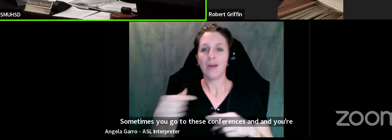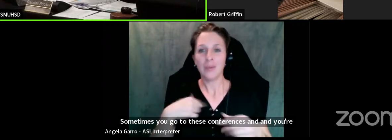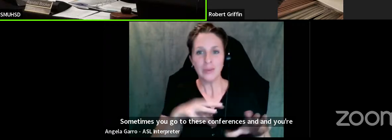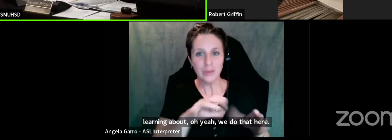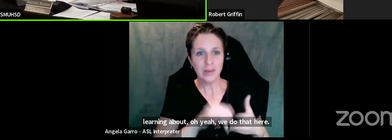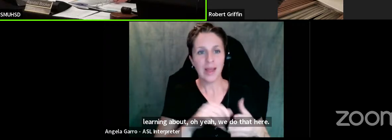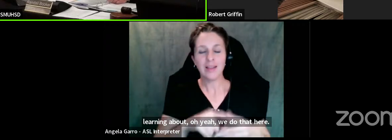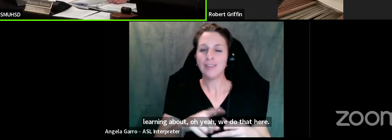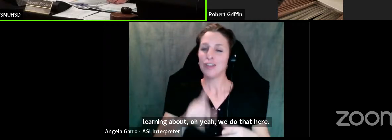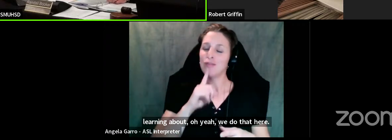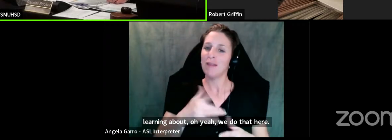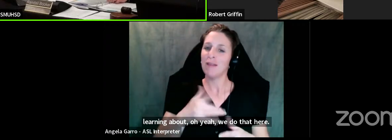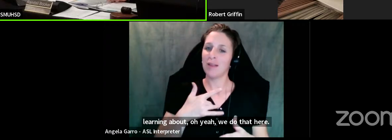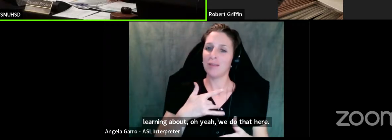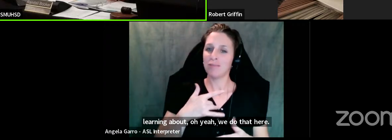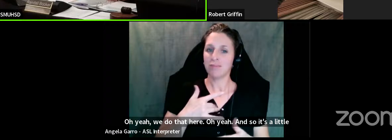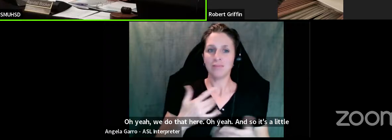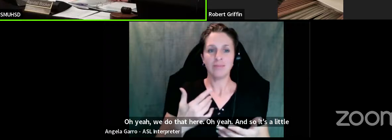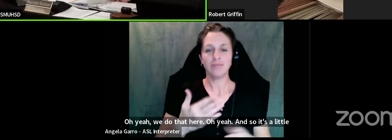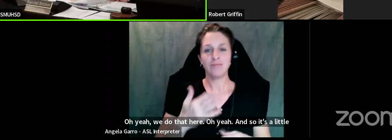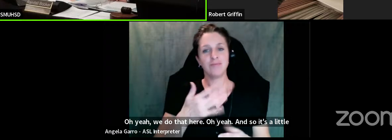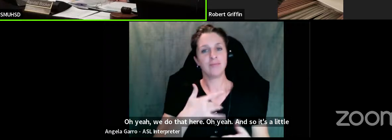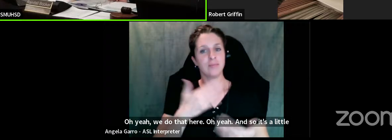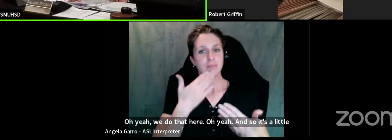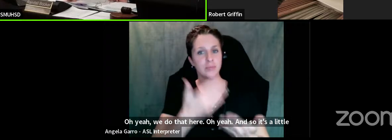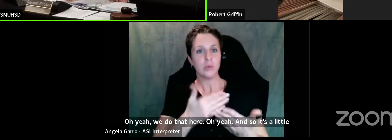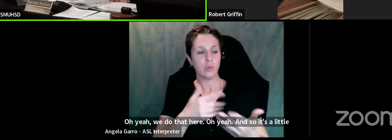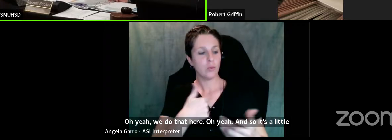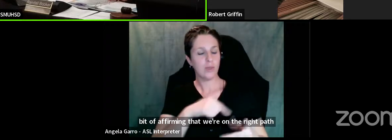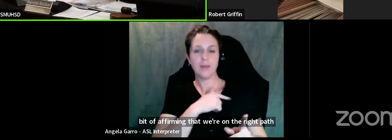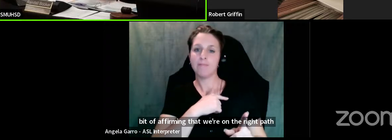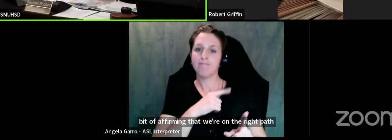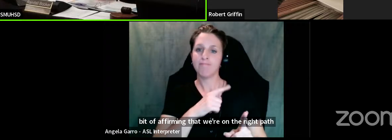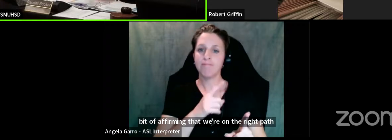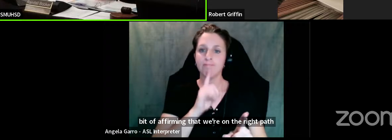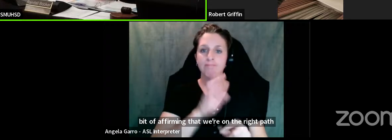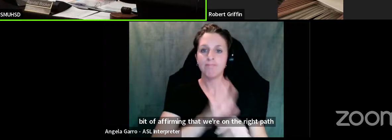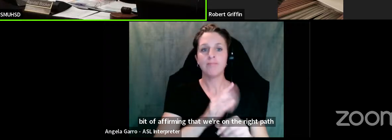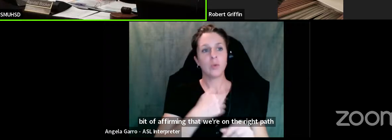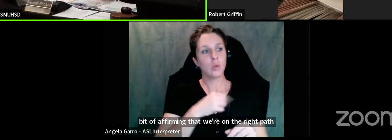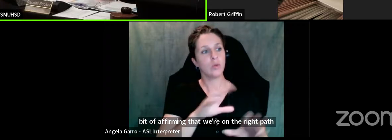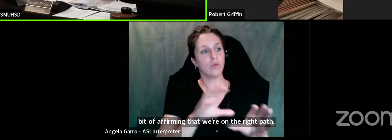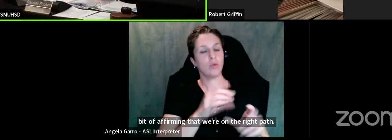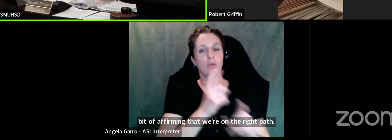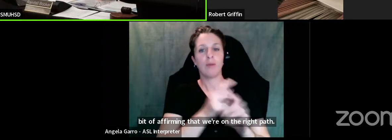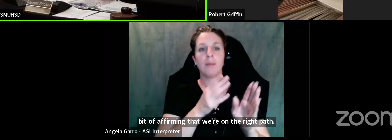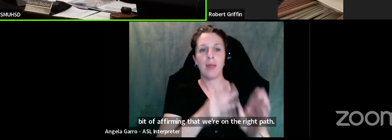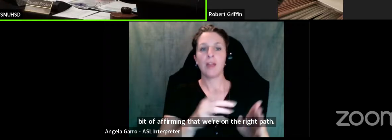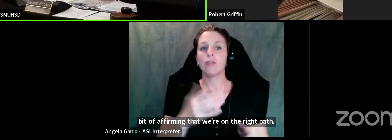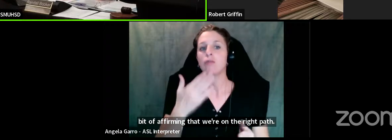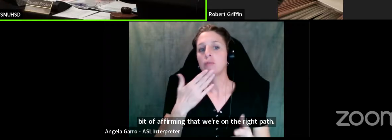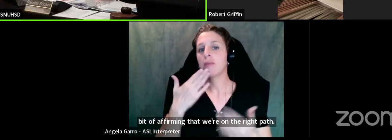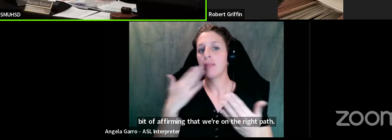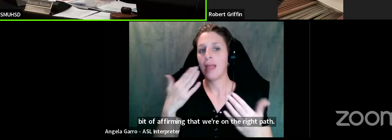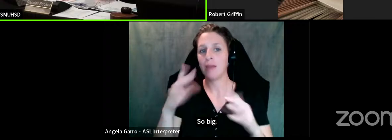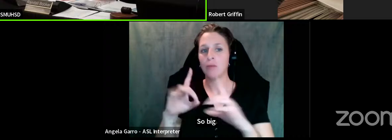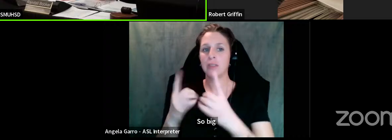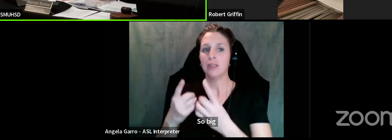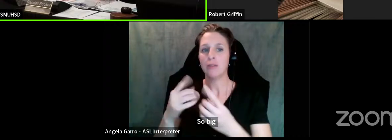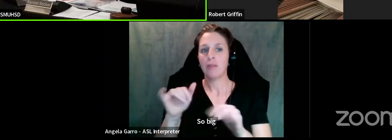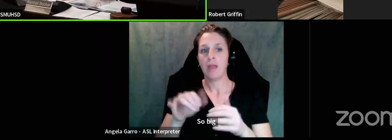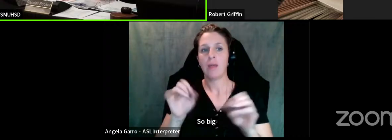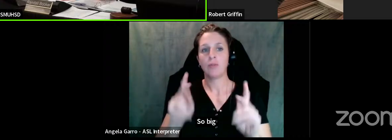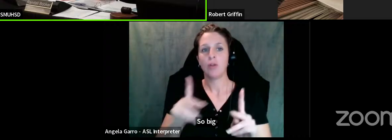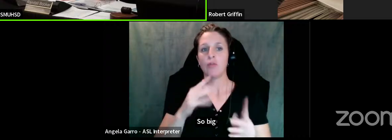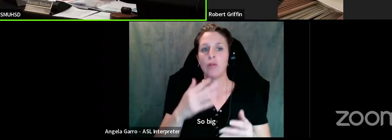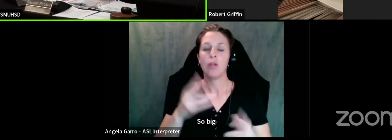of affirming that we're on the right path. So big thanks to the district for that opportunity, and looking forward to communicating a lot of the